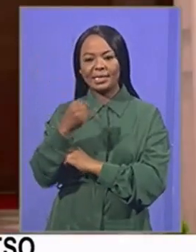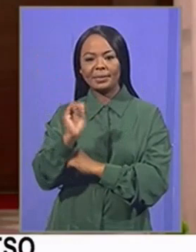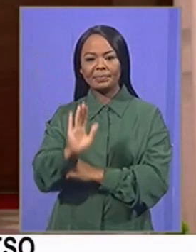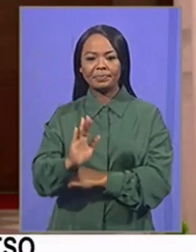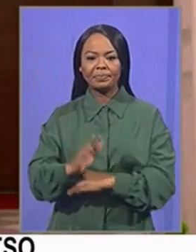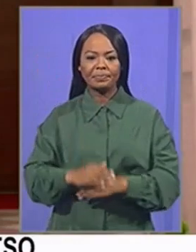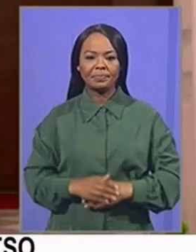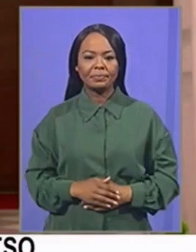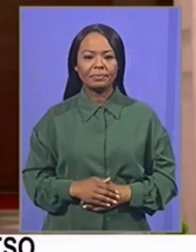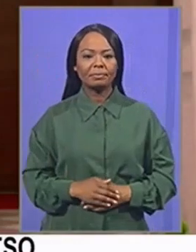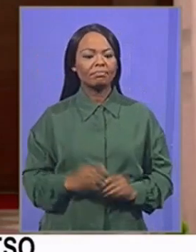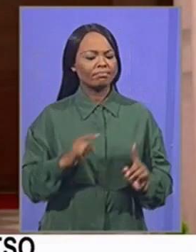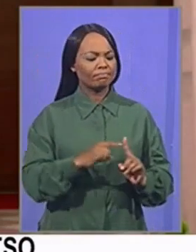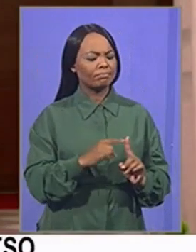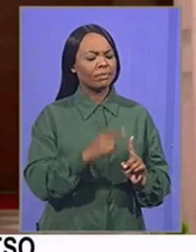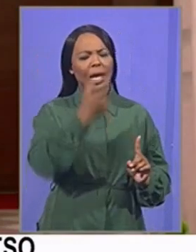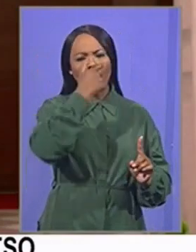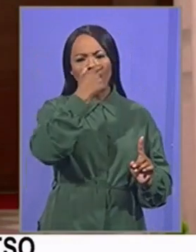Ramaphosa will always welcome